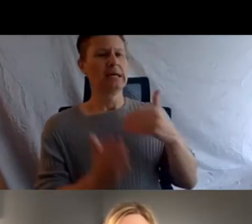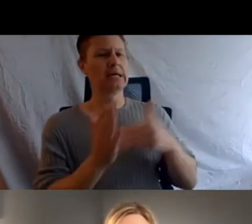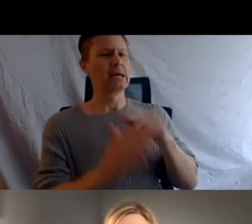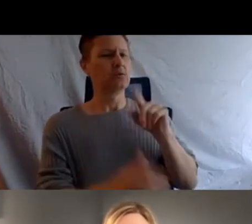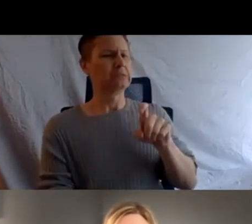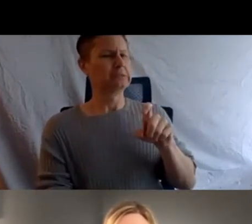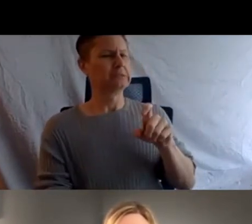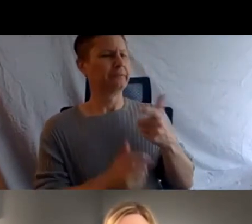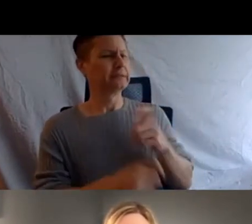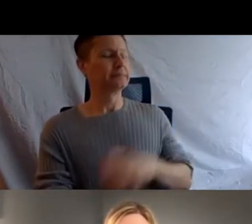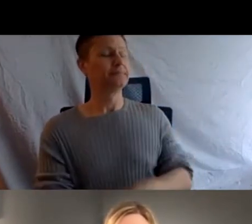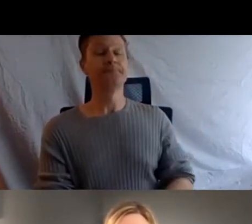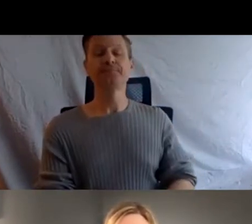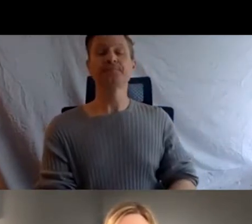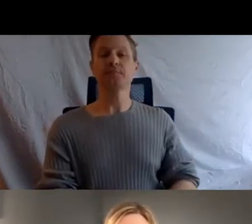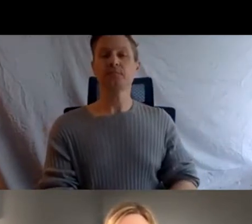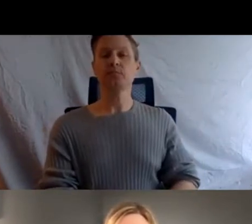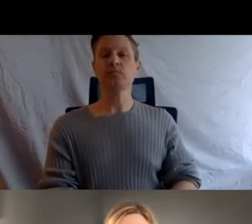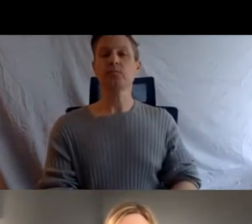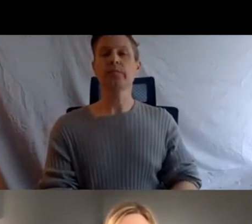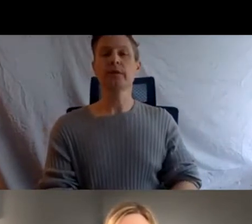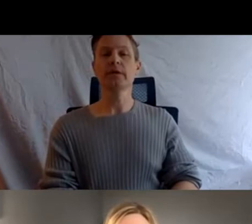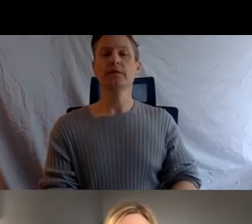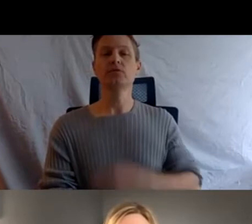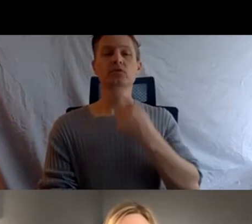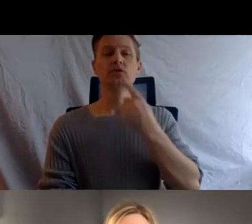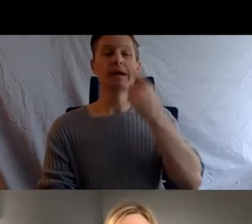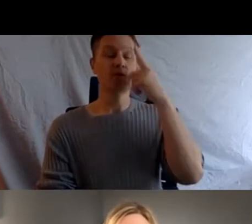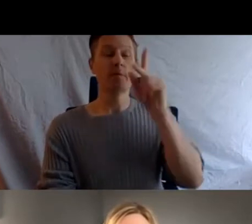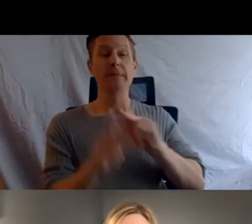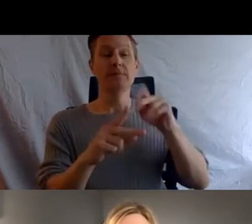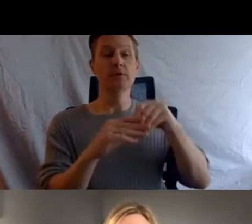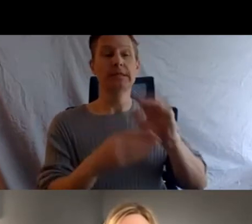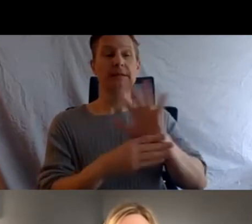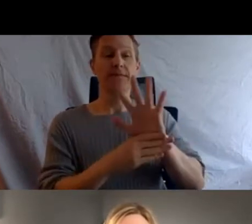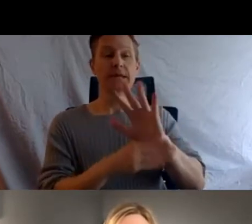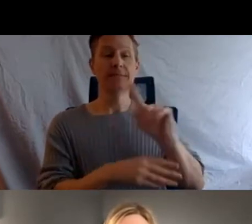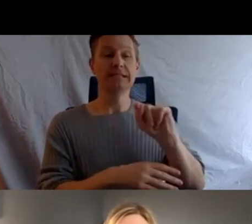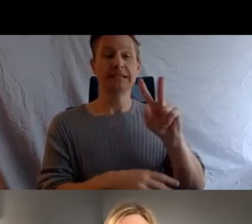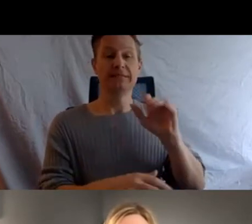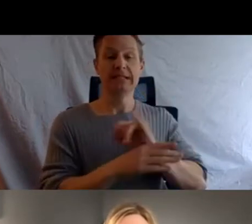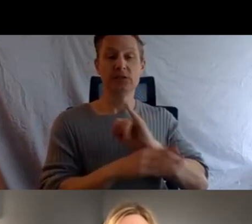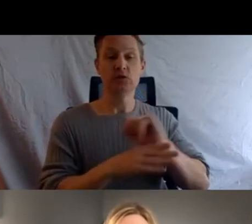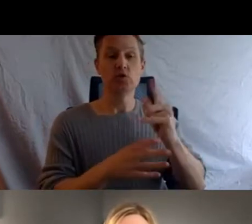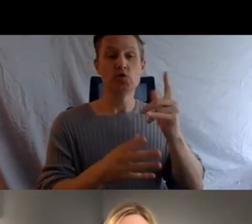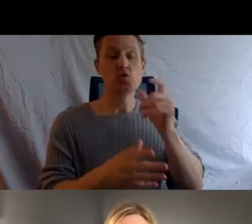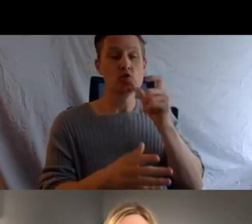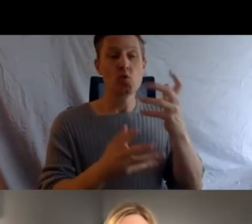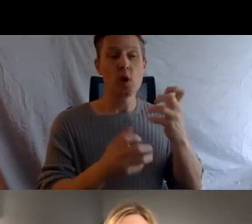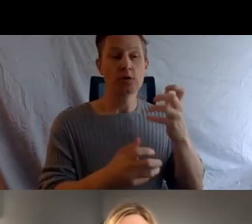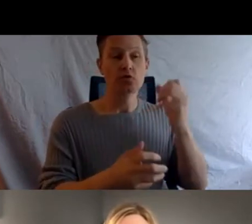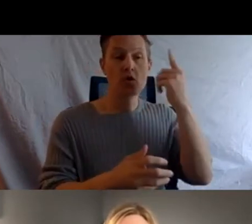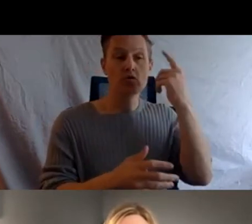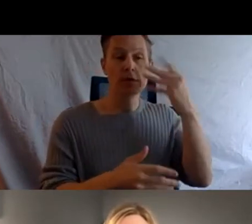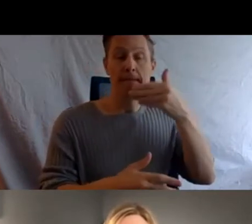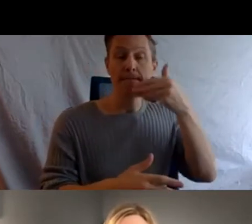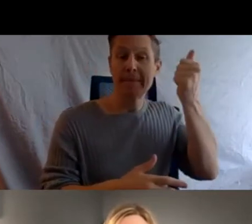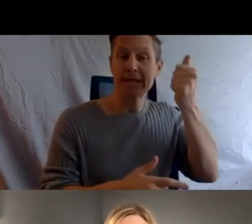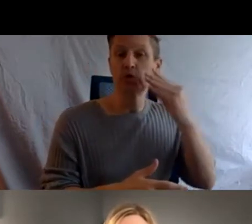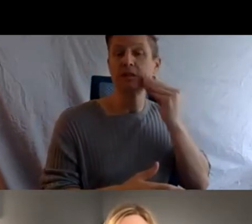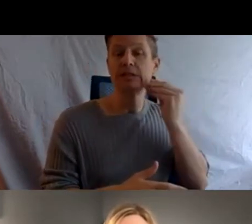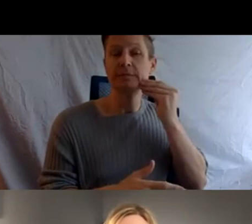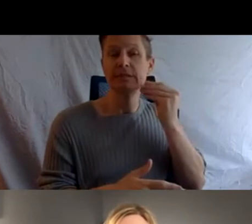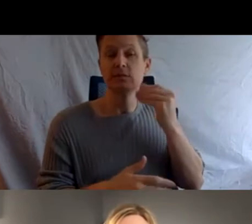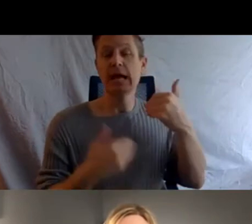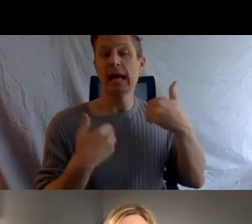quick? Yes, it says, what would you say to those in film and television industry who want to better understand the experience of